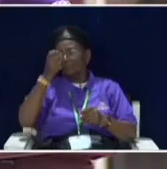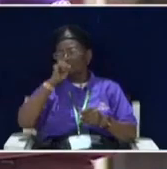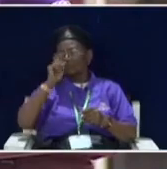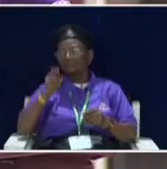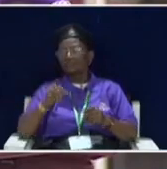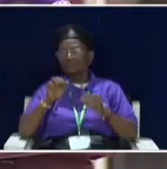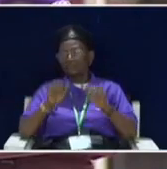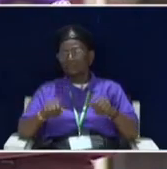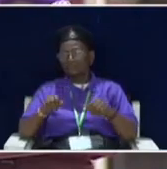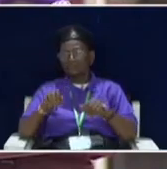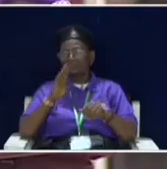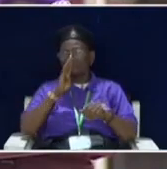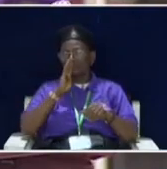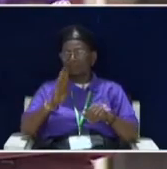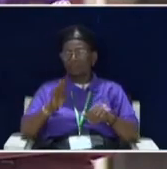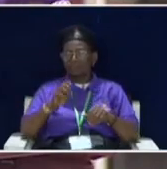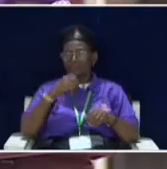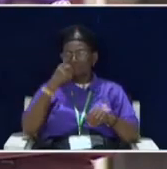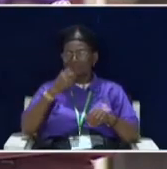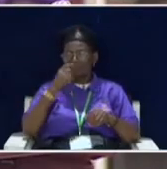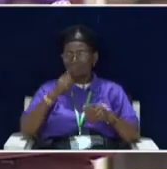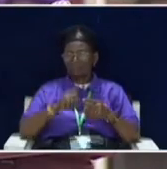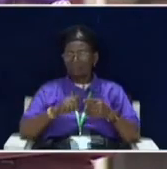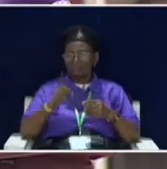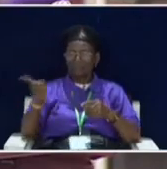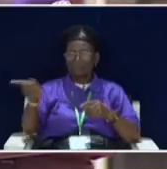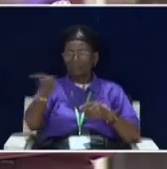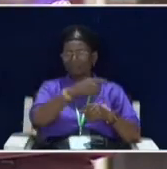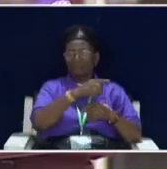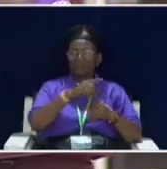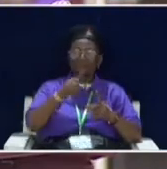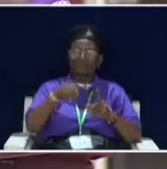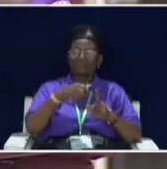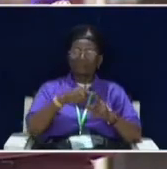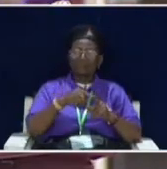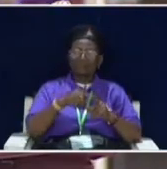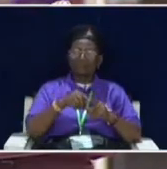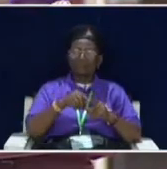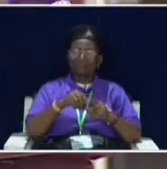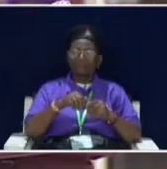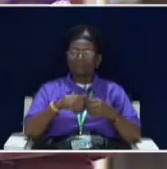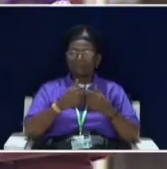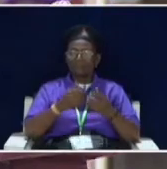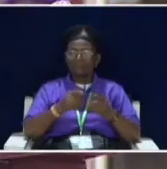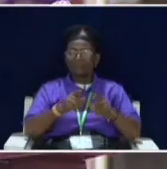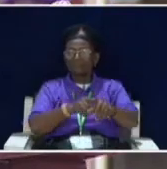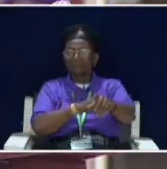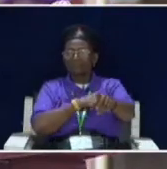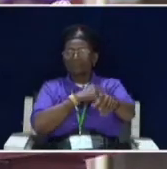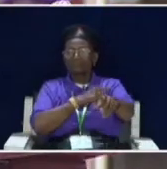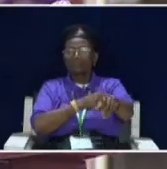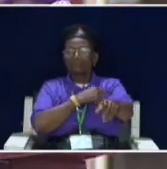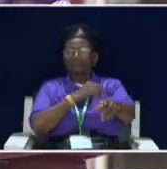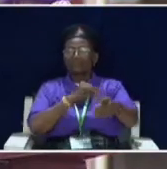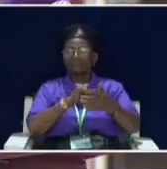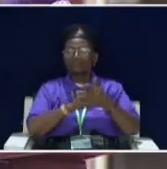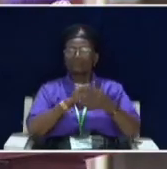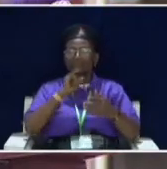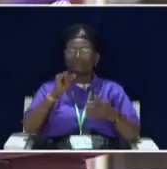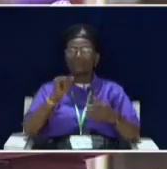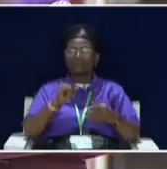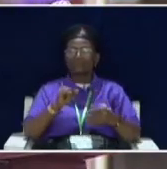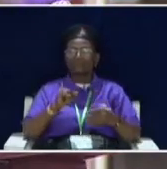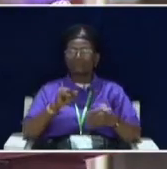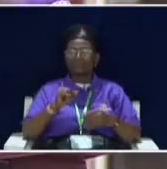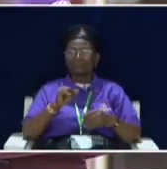sare. I've spoken to you about how long it takes before the ego becomes